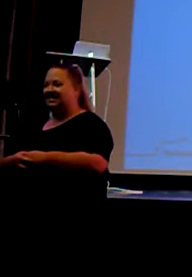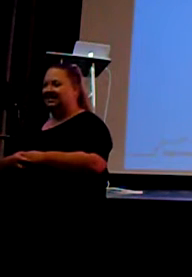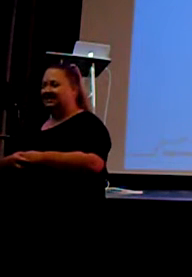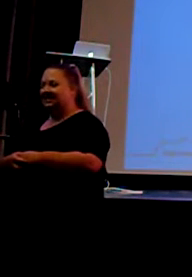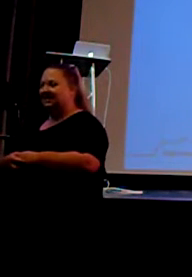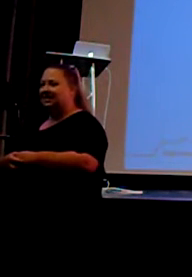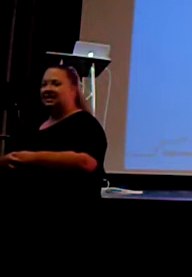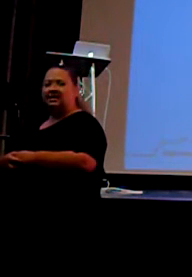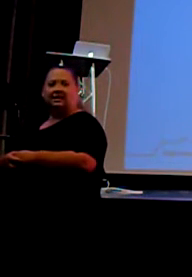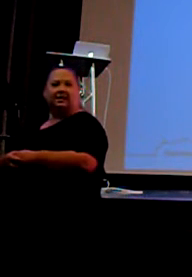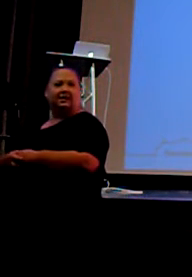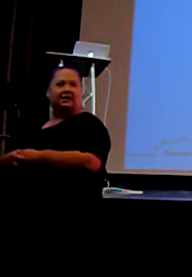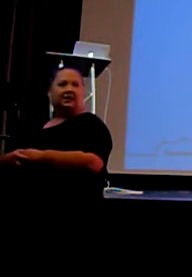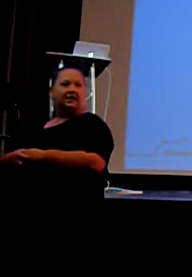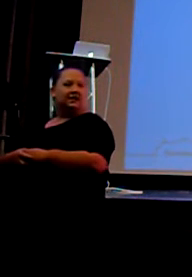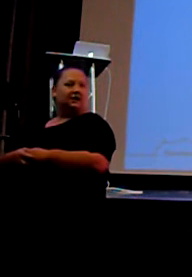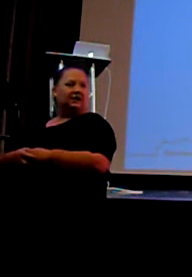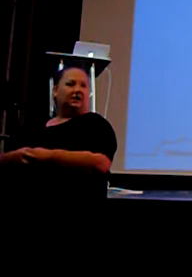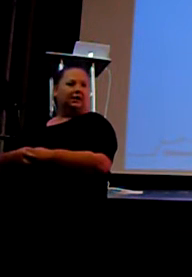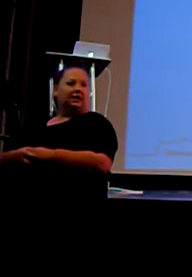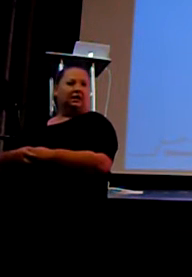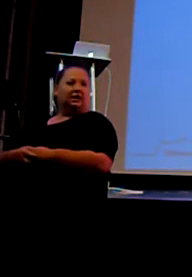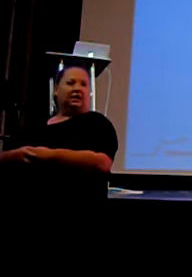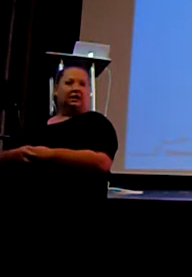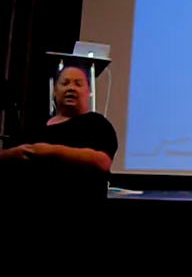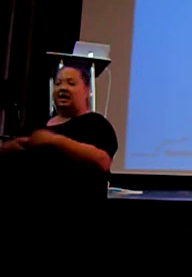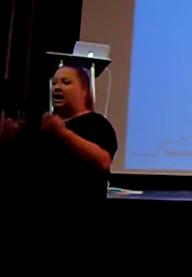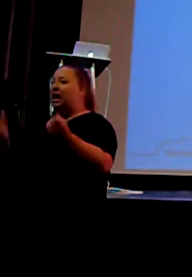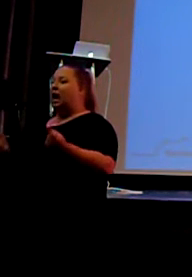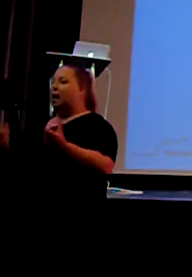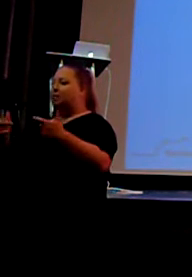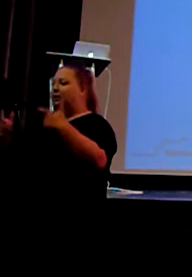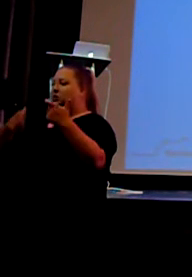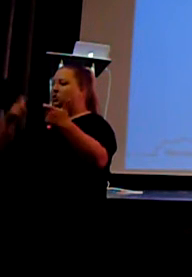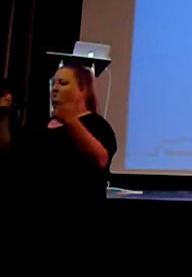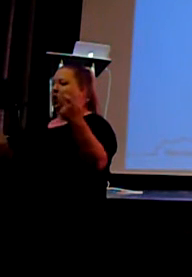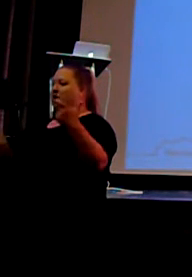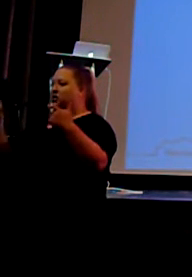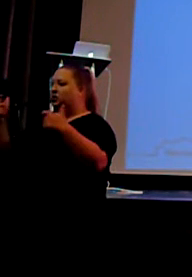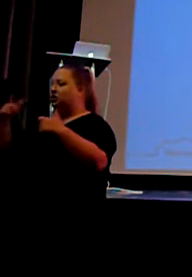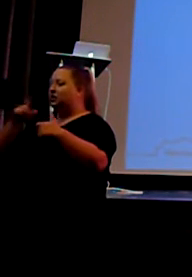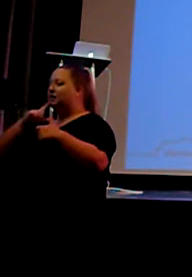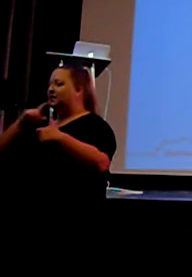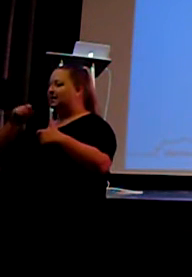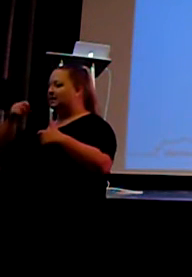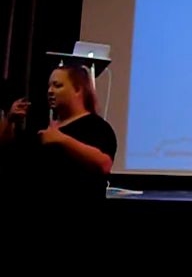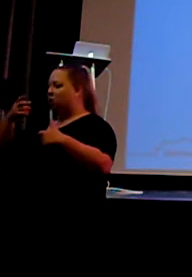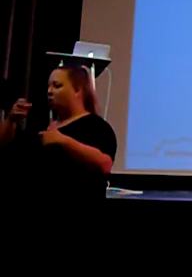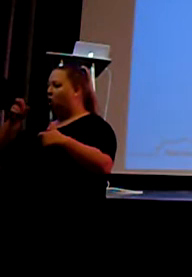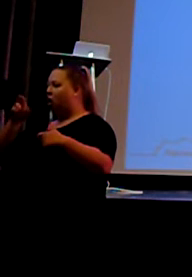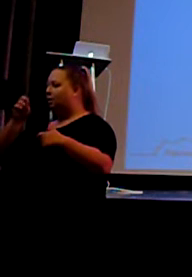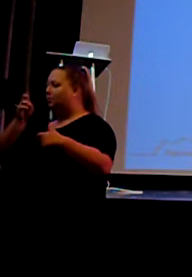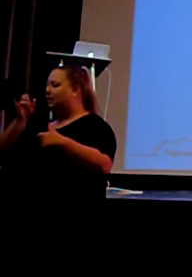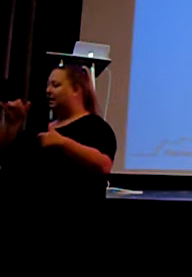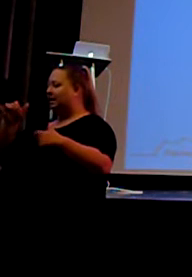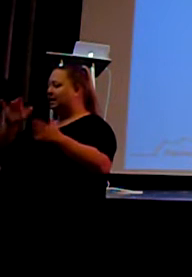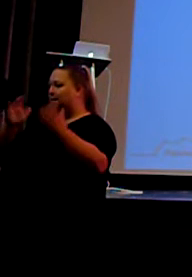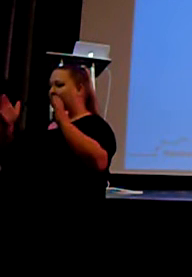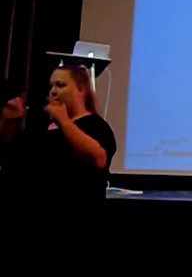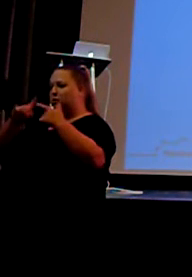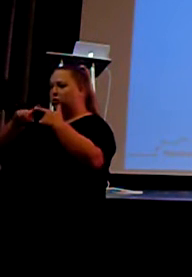How much larger is the Harmony over the Allure?